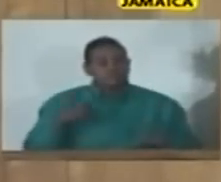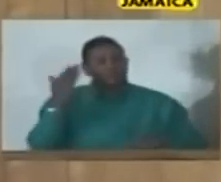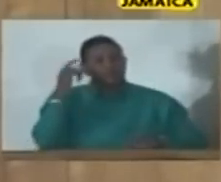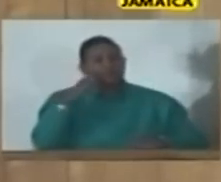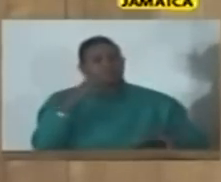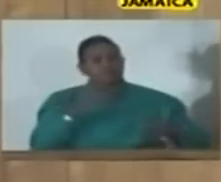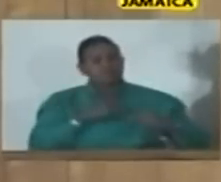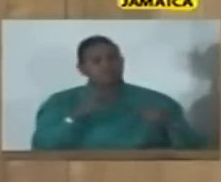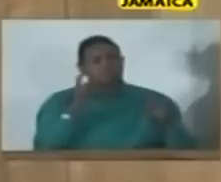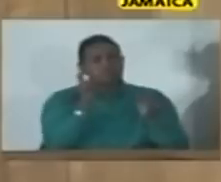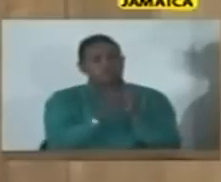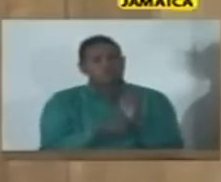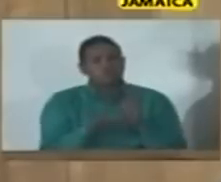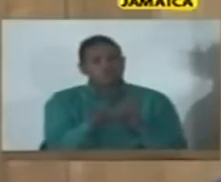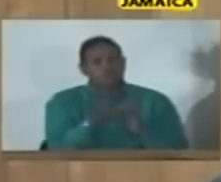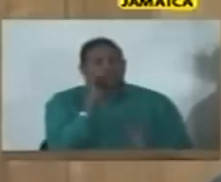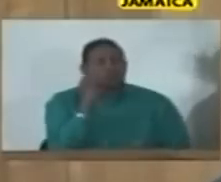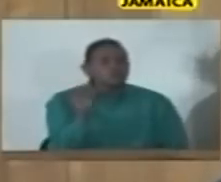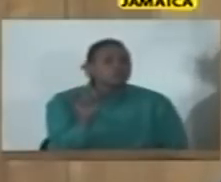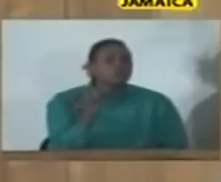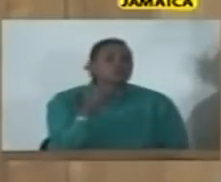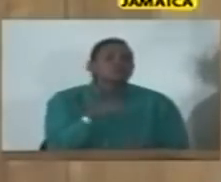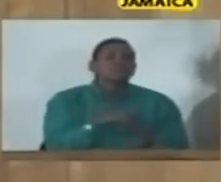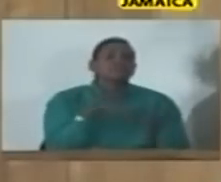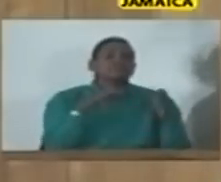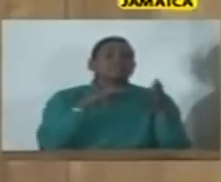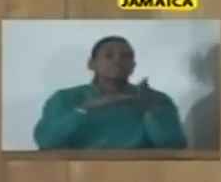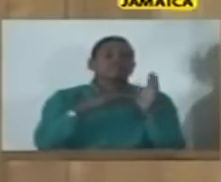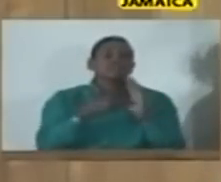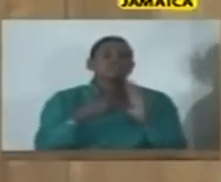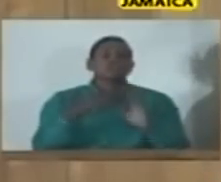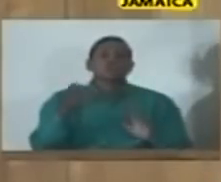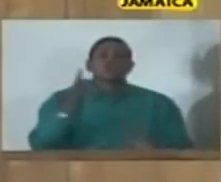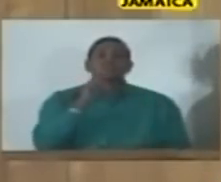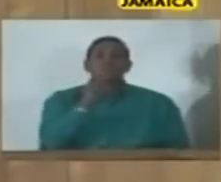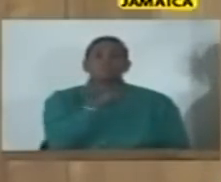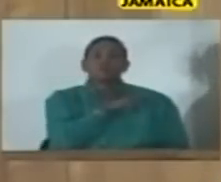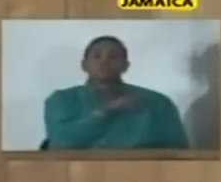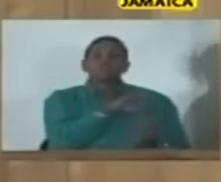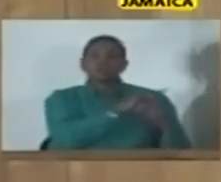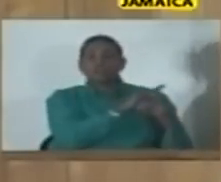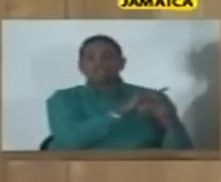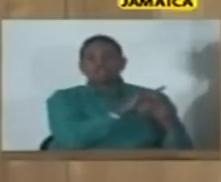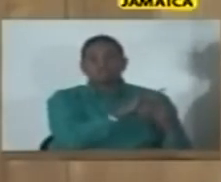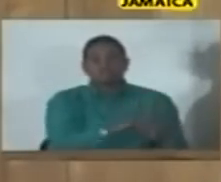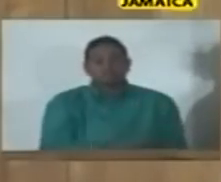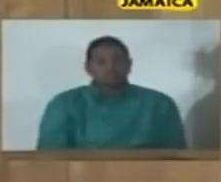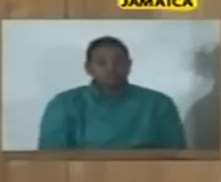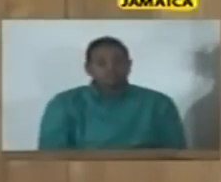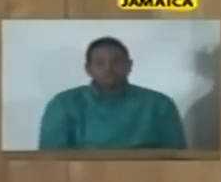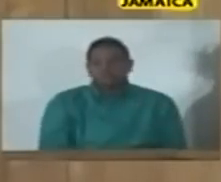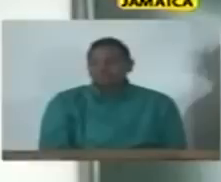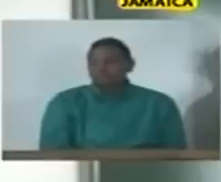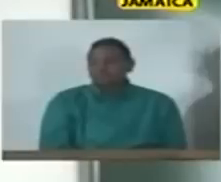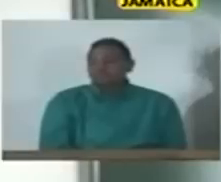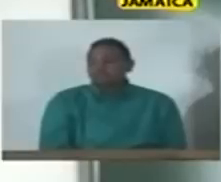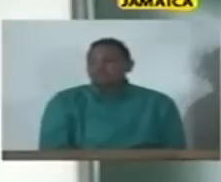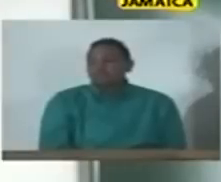this, is the definition of personal relationship on page 5.